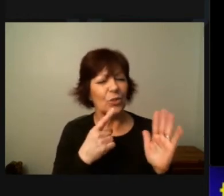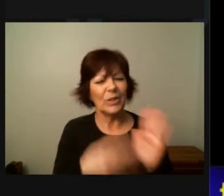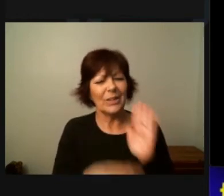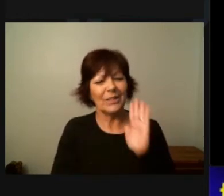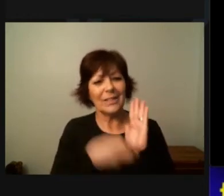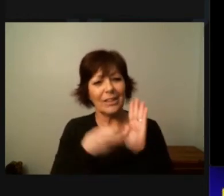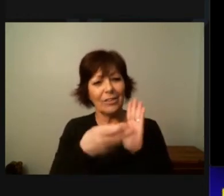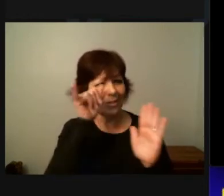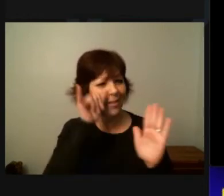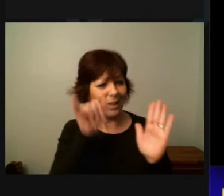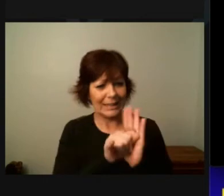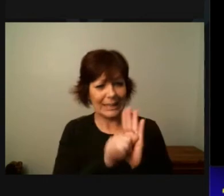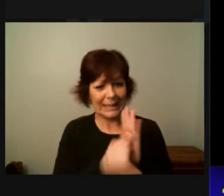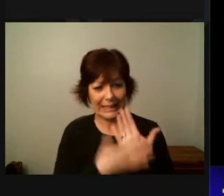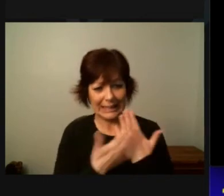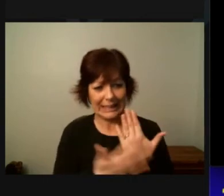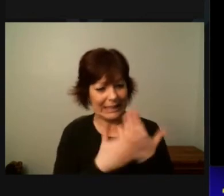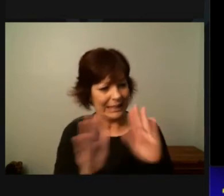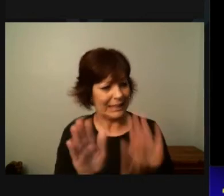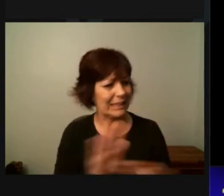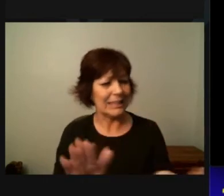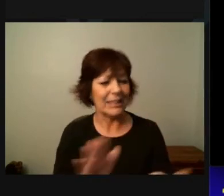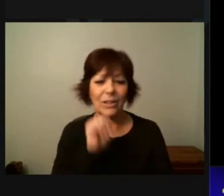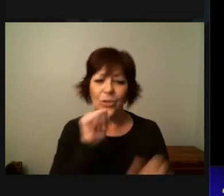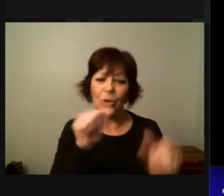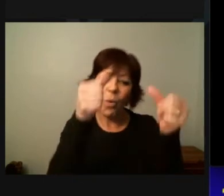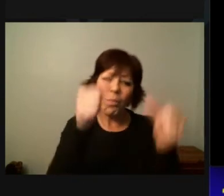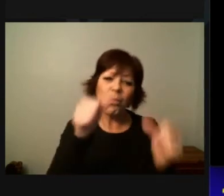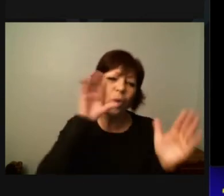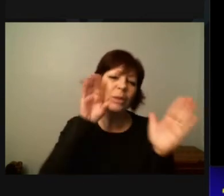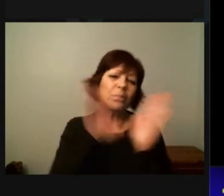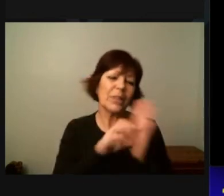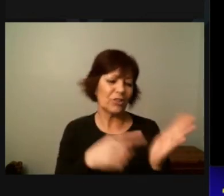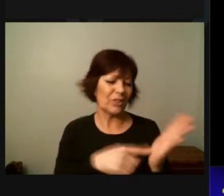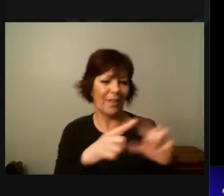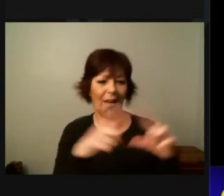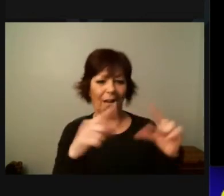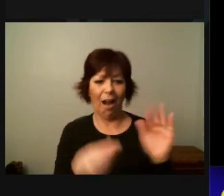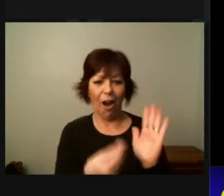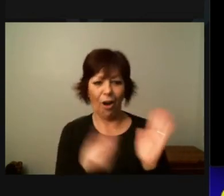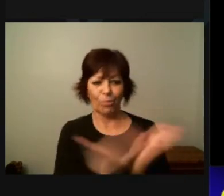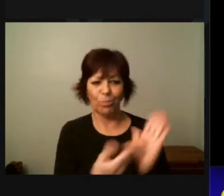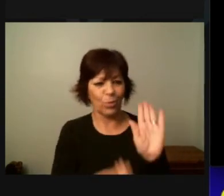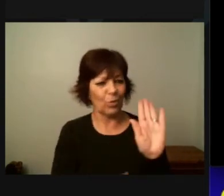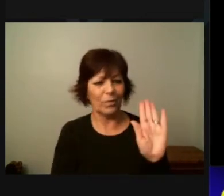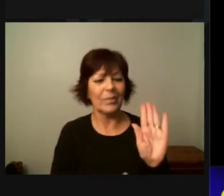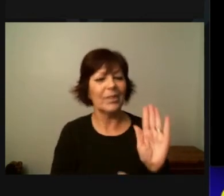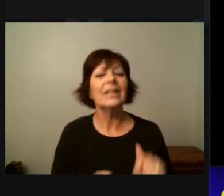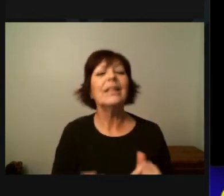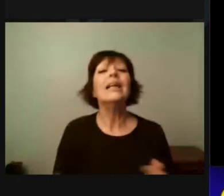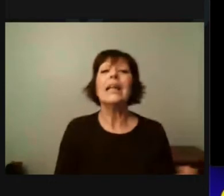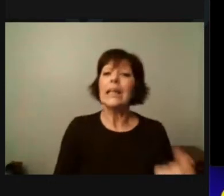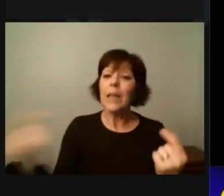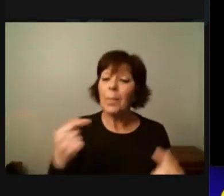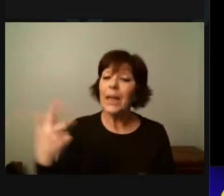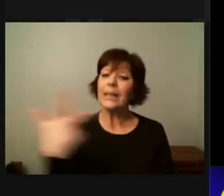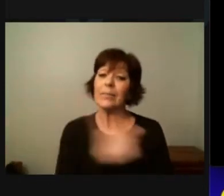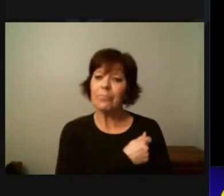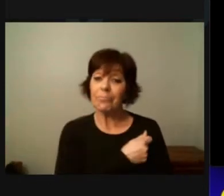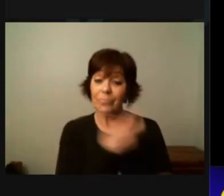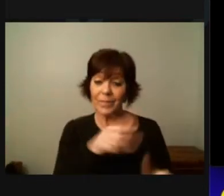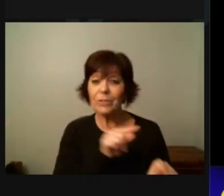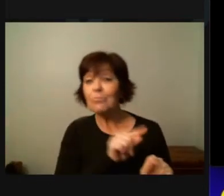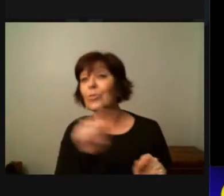personal information. So please don't post a picture of your vaccine card. Come on in, get your vaccine, and afterwards